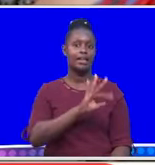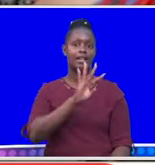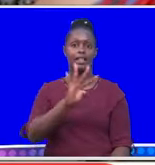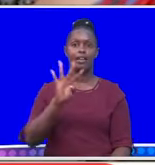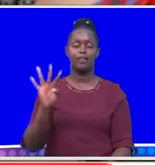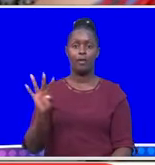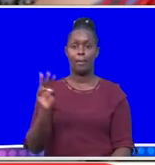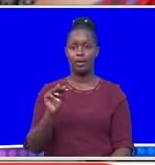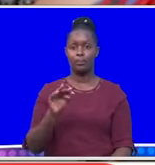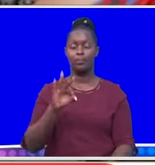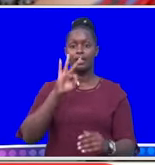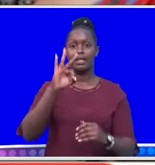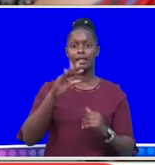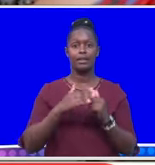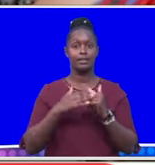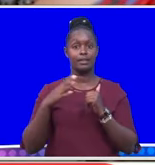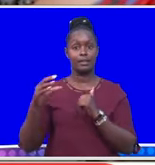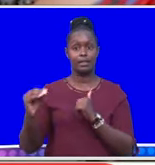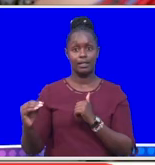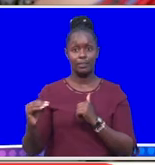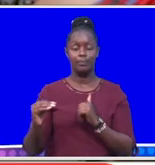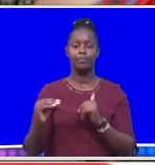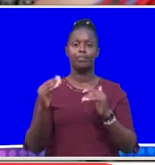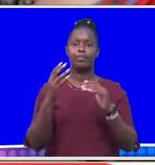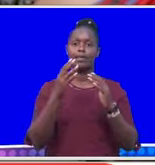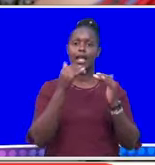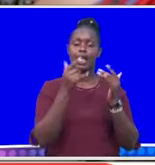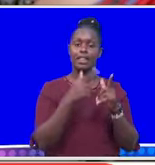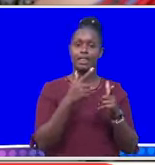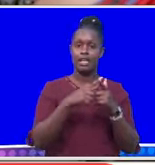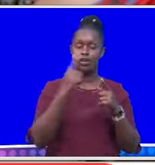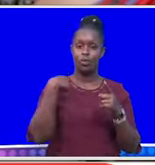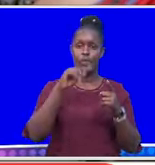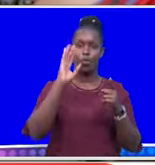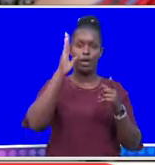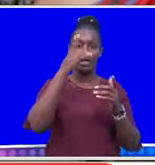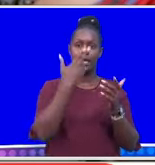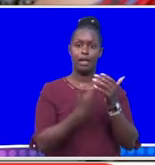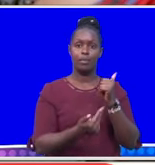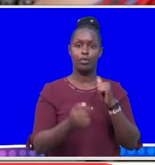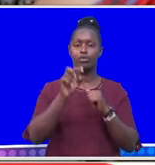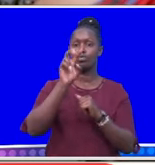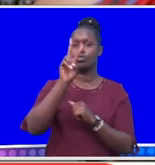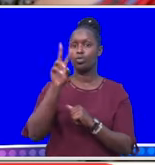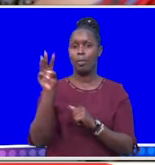1,344,390 shillings. The prices will then double to